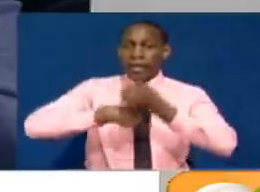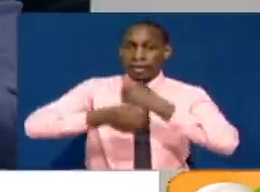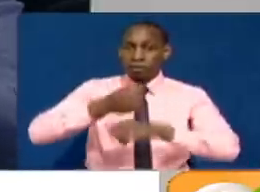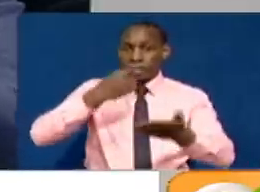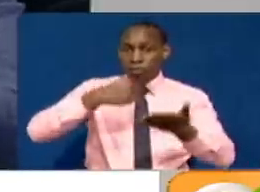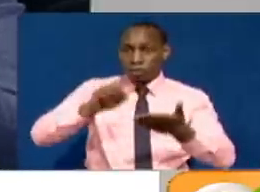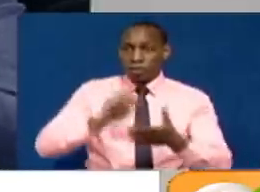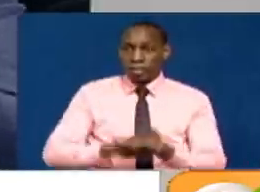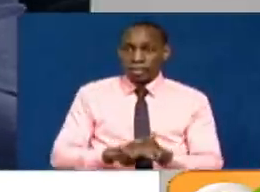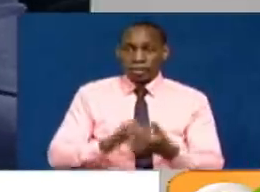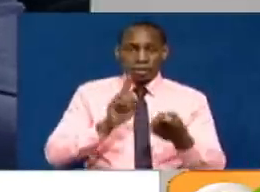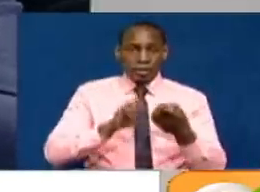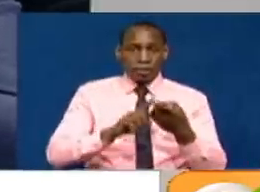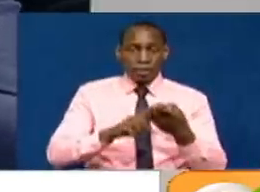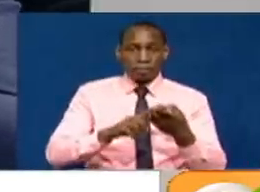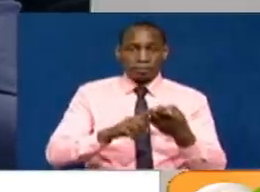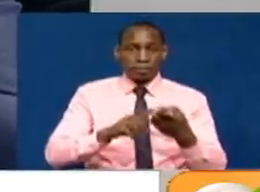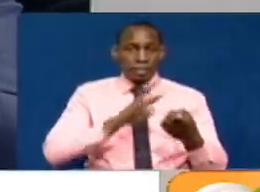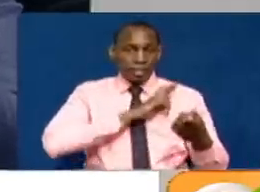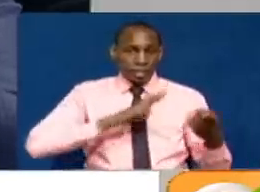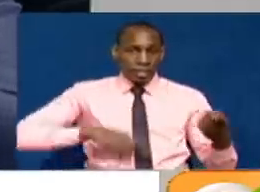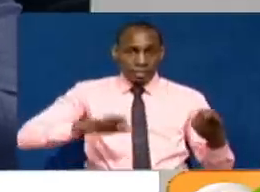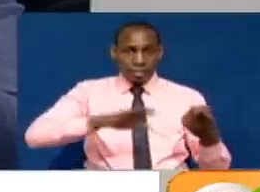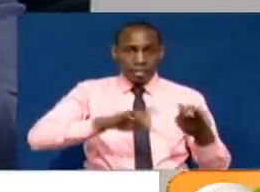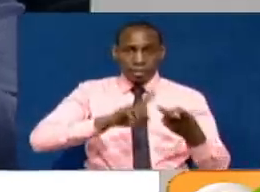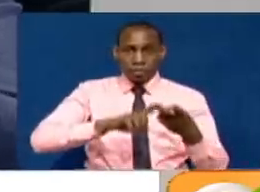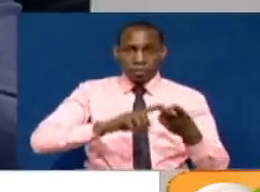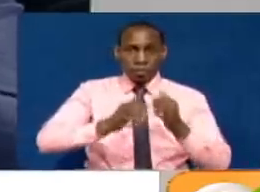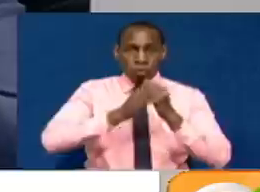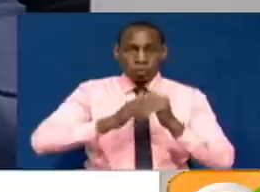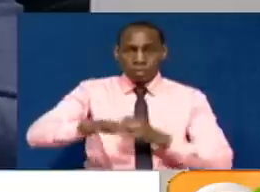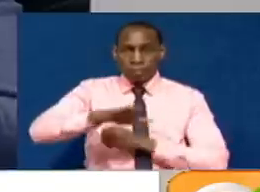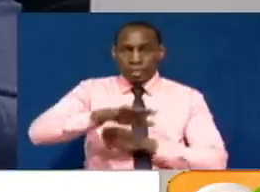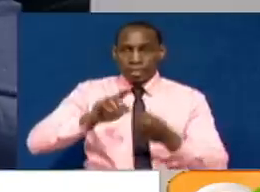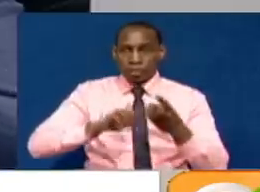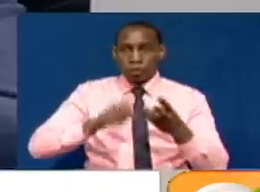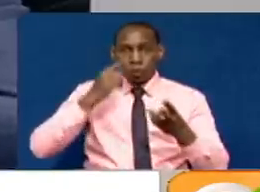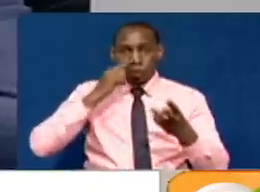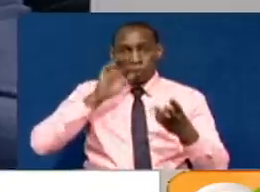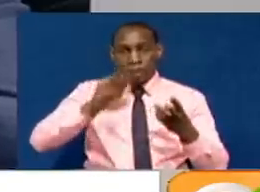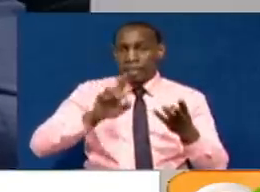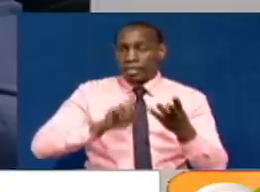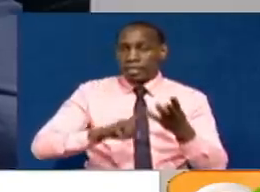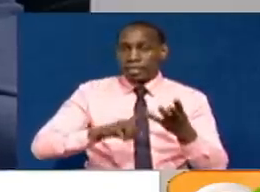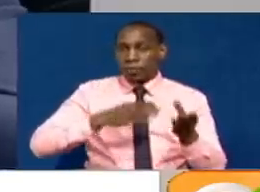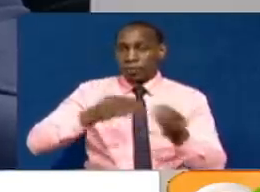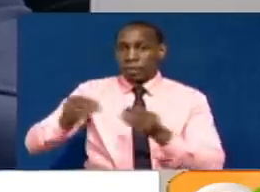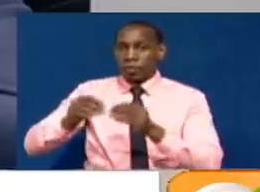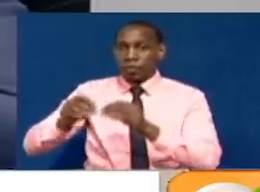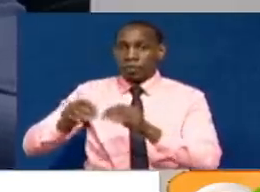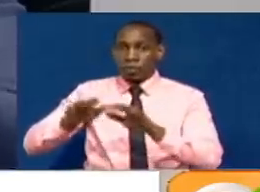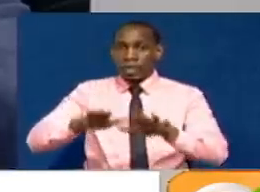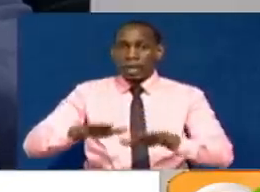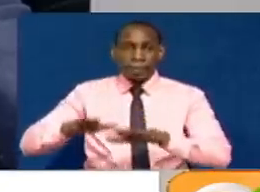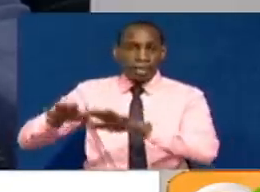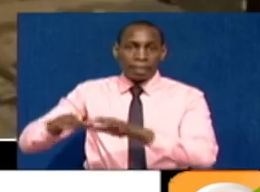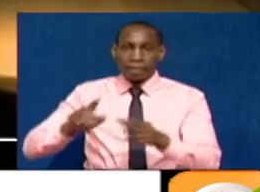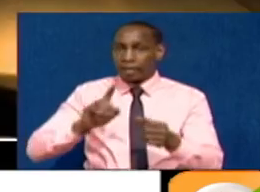thing. Whether you're in a religious area, you know, in a house of worship, whether you're at home, whether you're attending a rally, whether you're